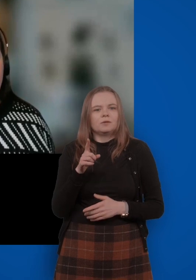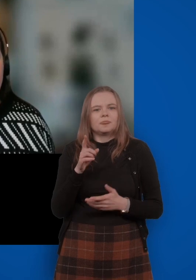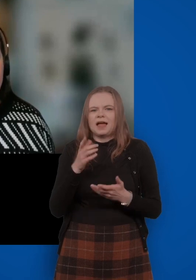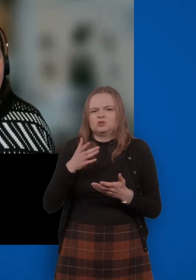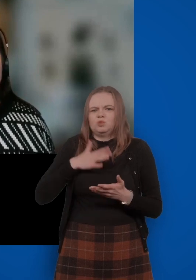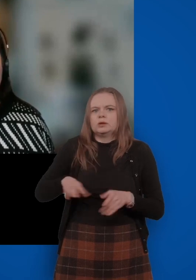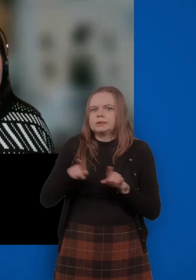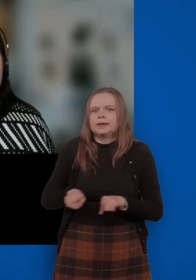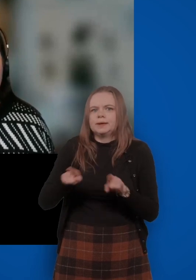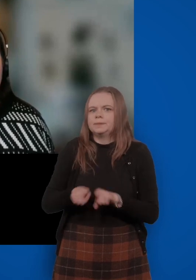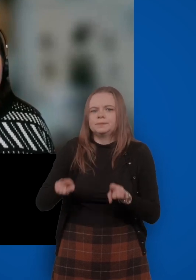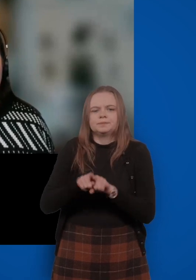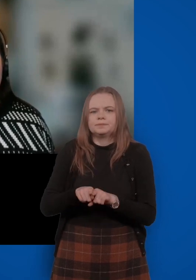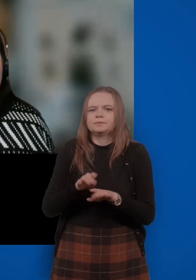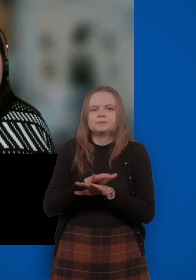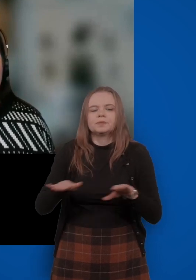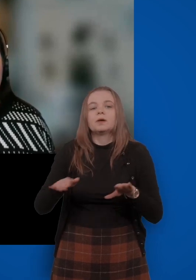that I suspect there's